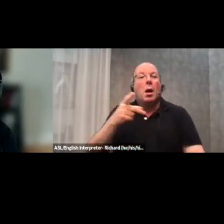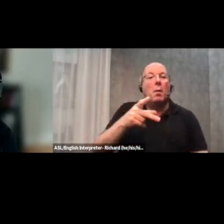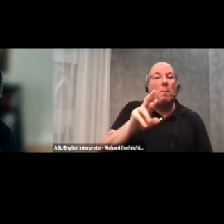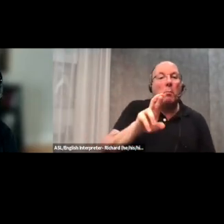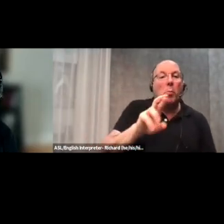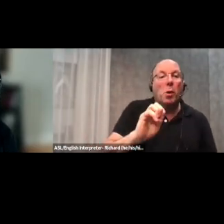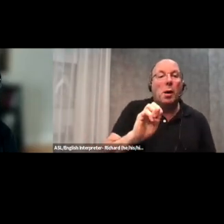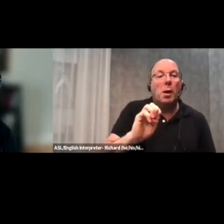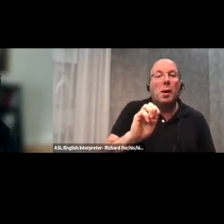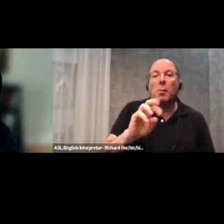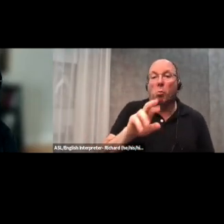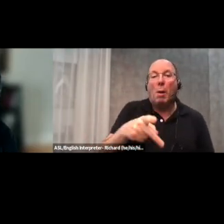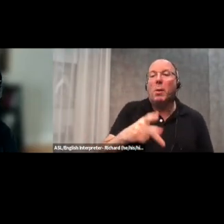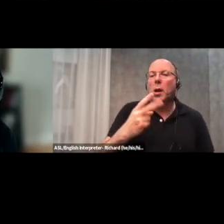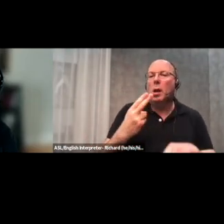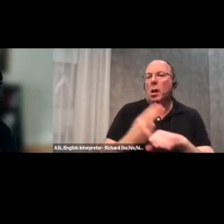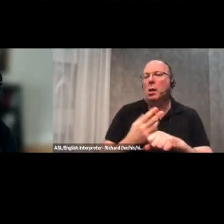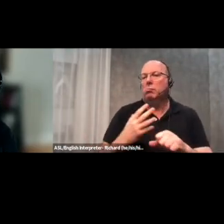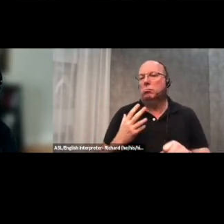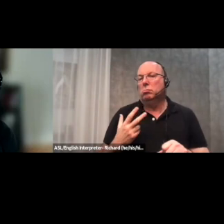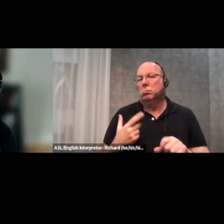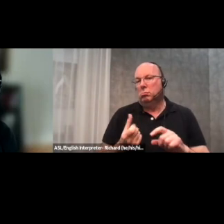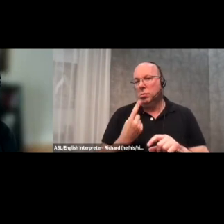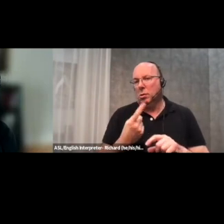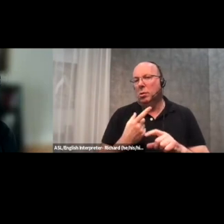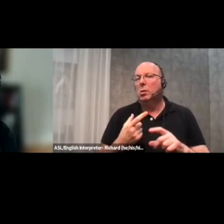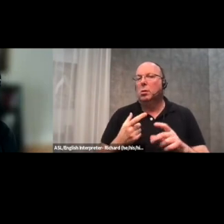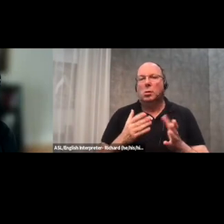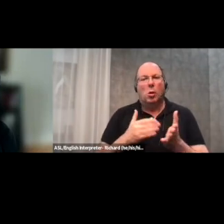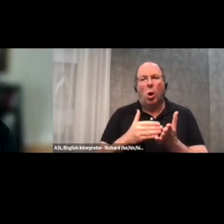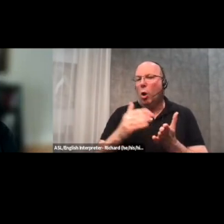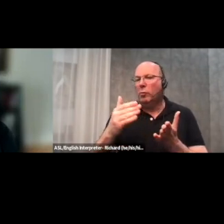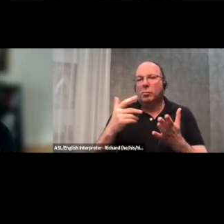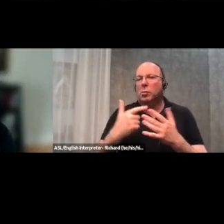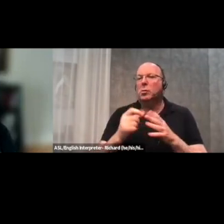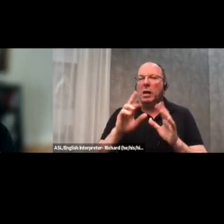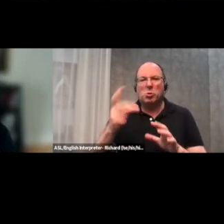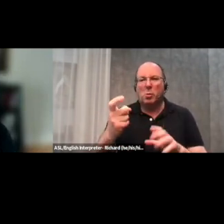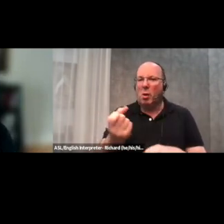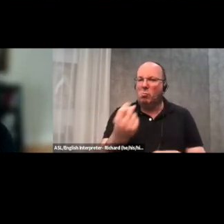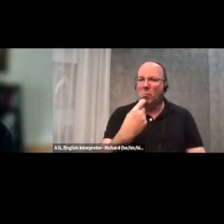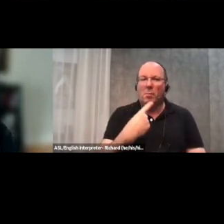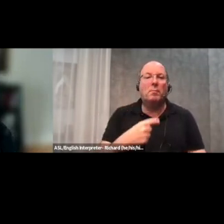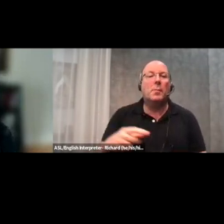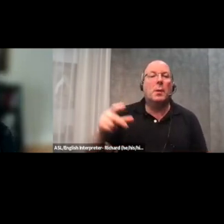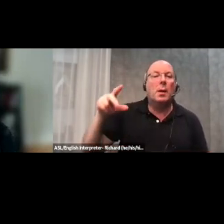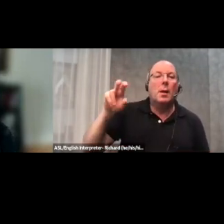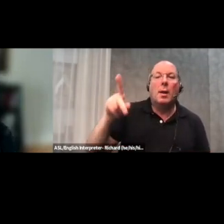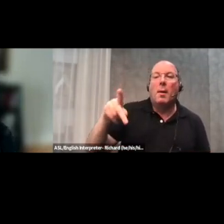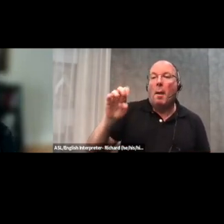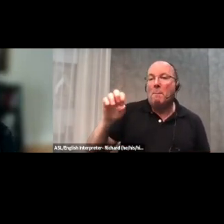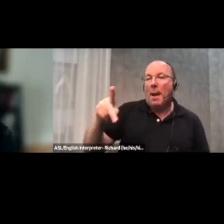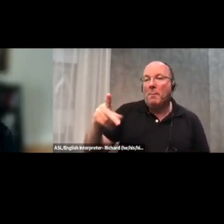for HIV is pretty commonly prescribed and widely available by prescription. PEP stands for